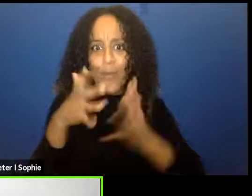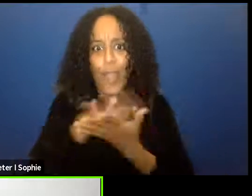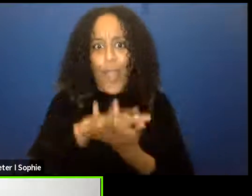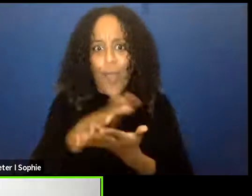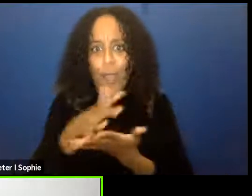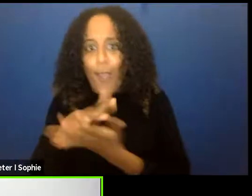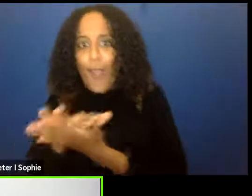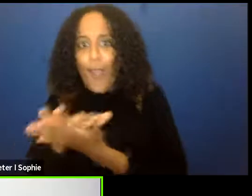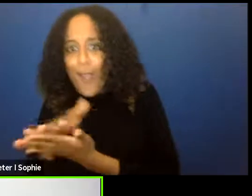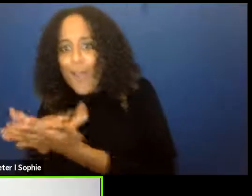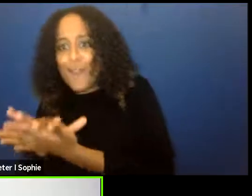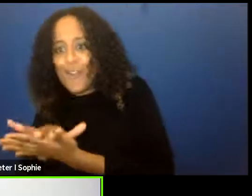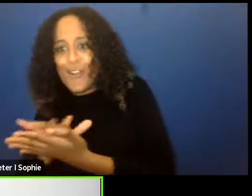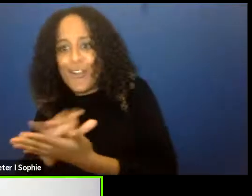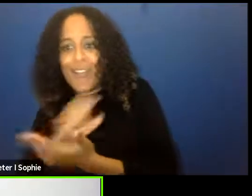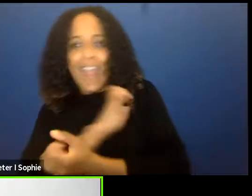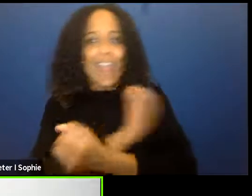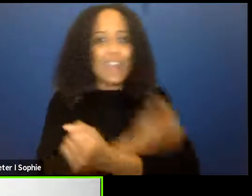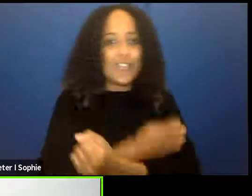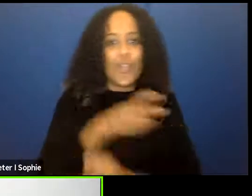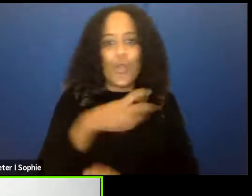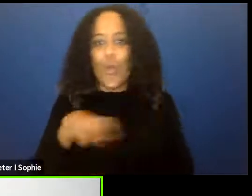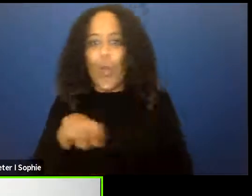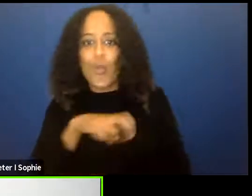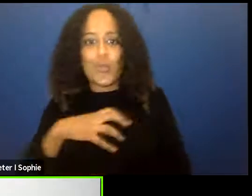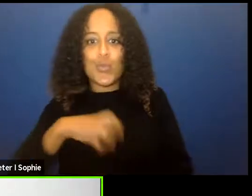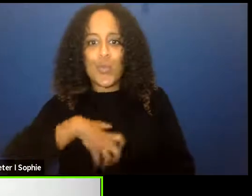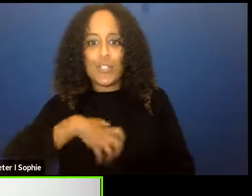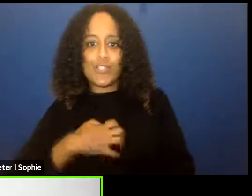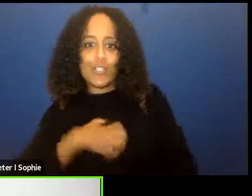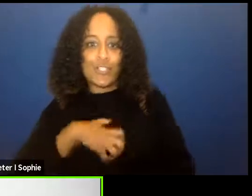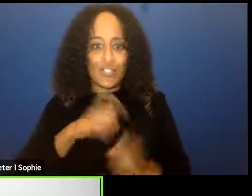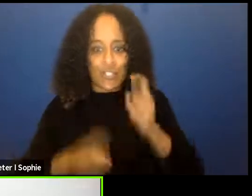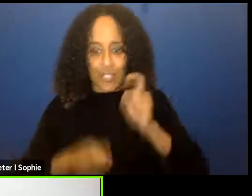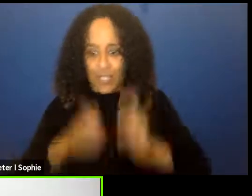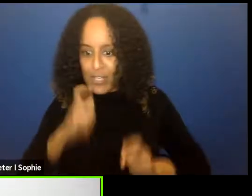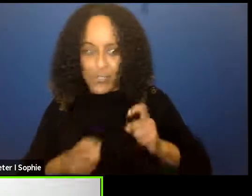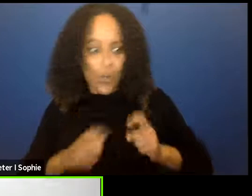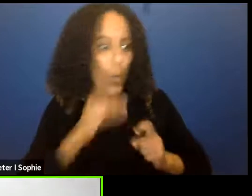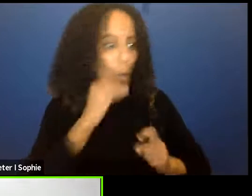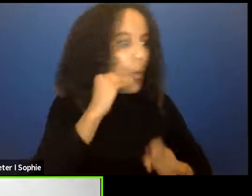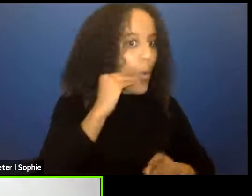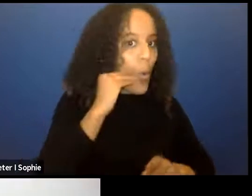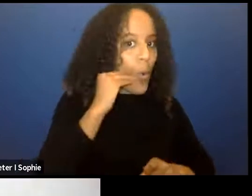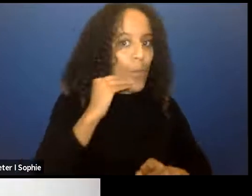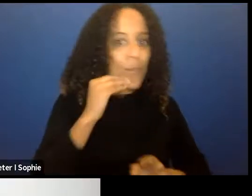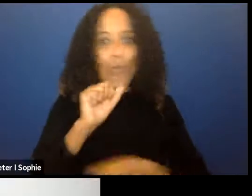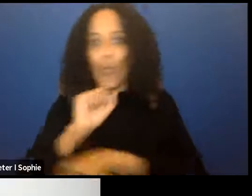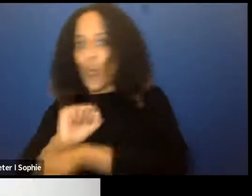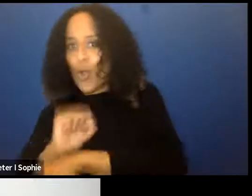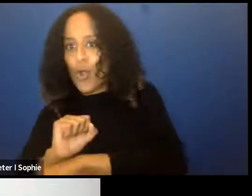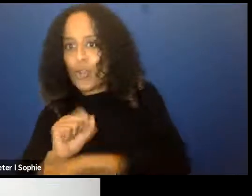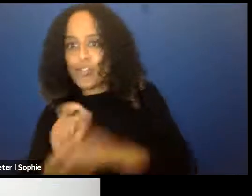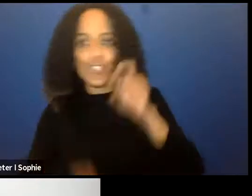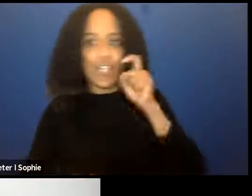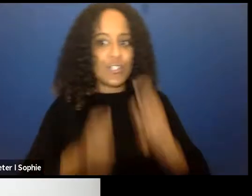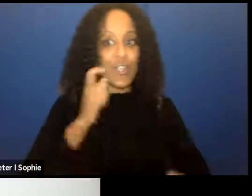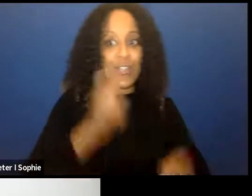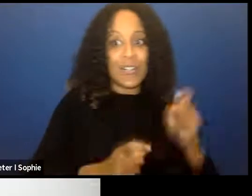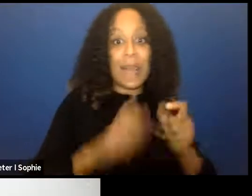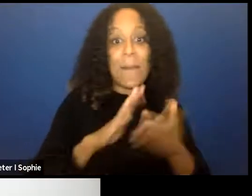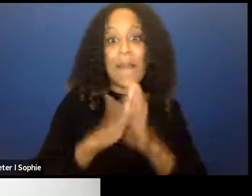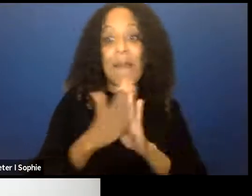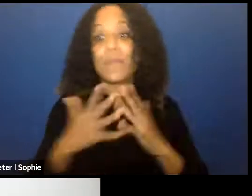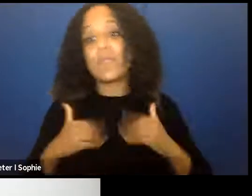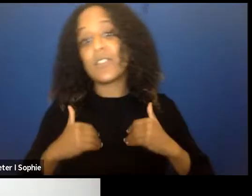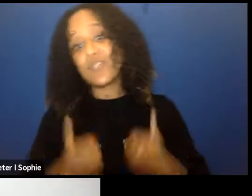piece of your identity, code switching, being somebody different at home versus at work. Yeah. Exactly. And it's exhausting.